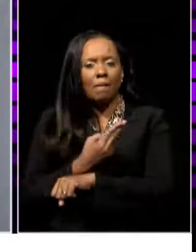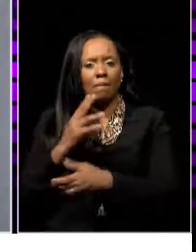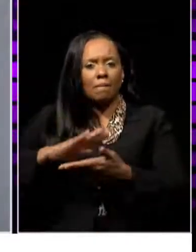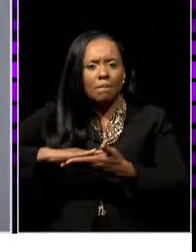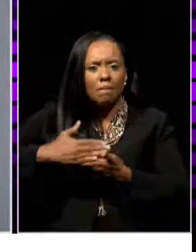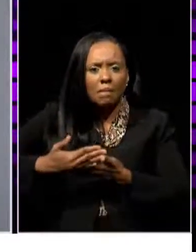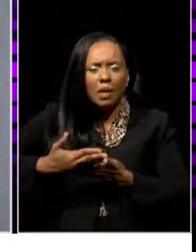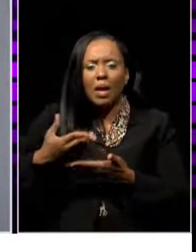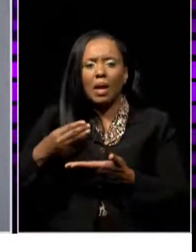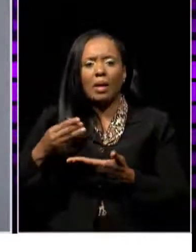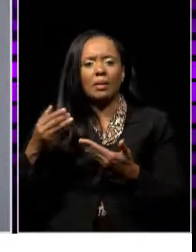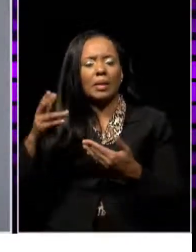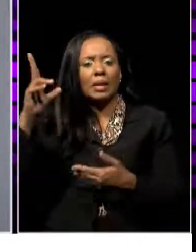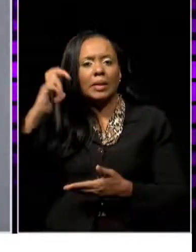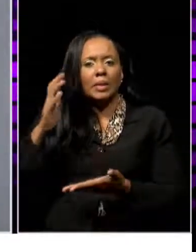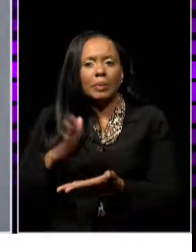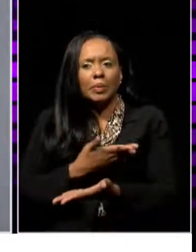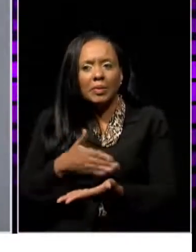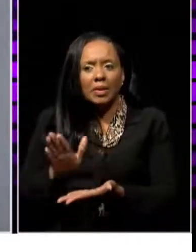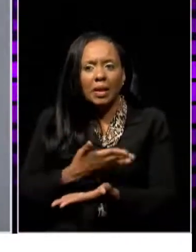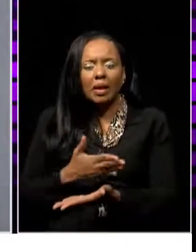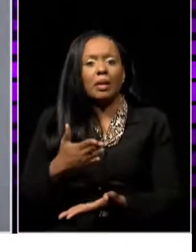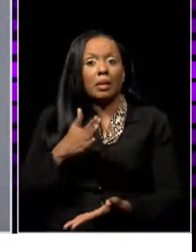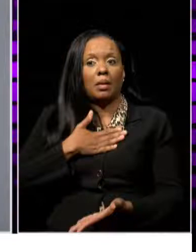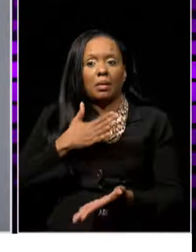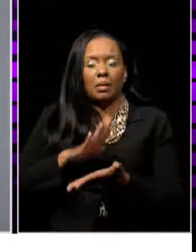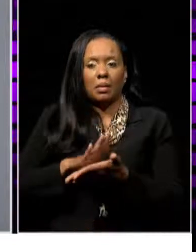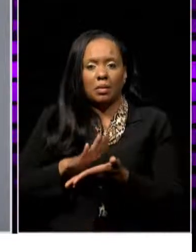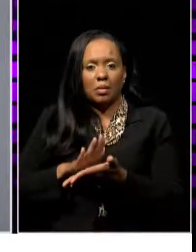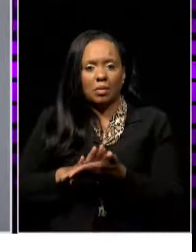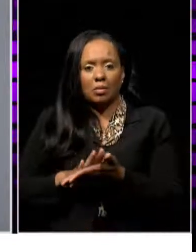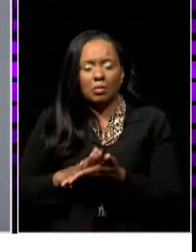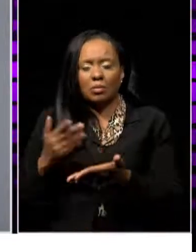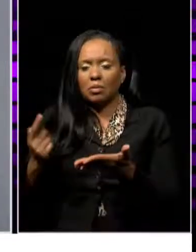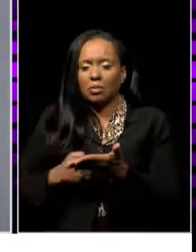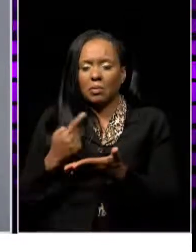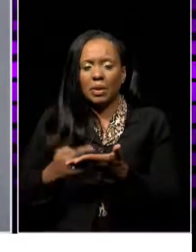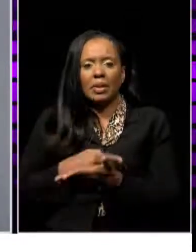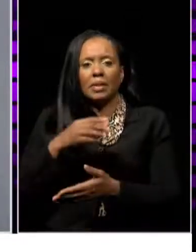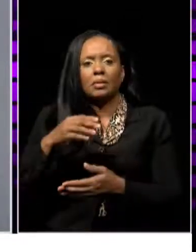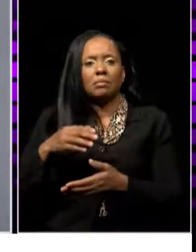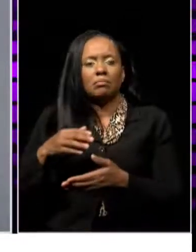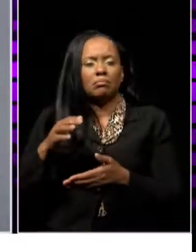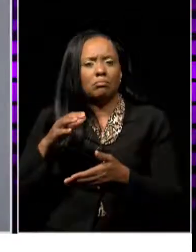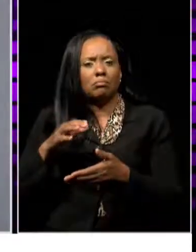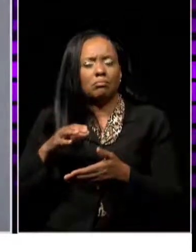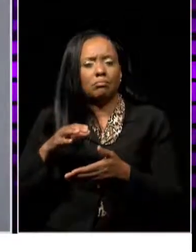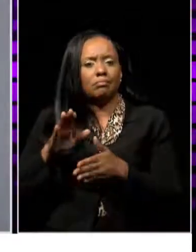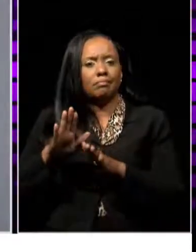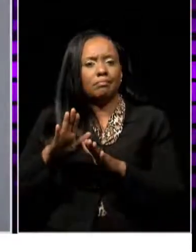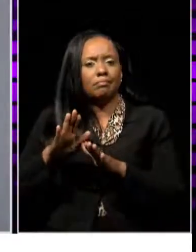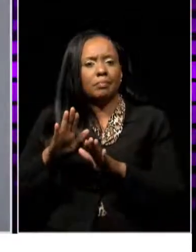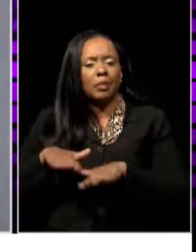I know that at my school, children bring school their devices when requested by the teacher. There's Socrative that we can use